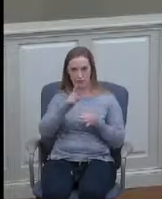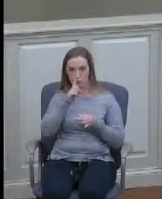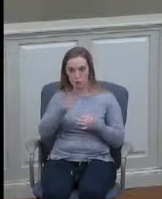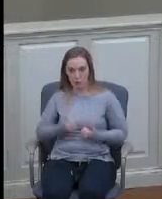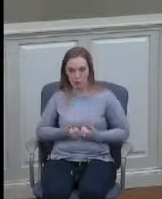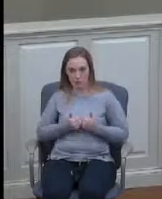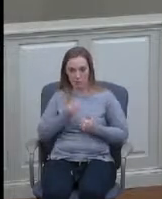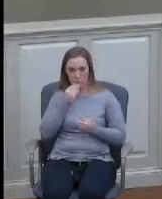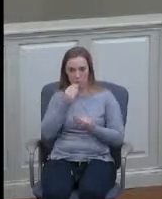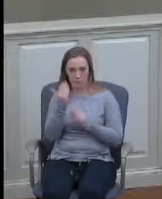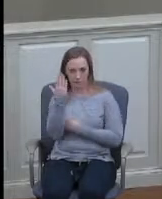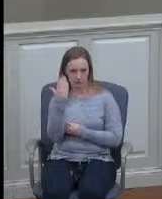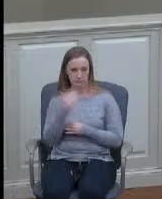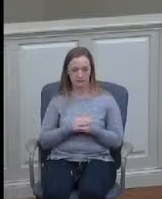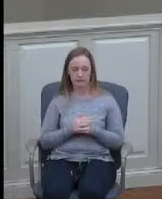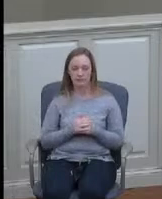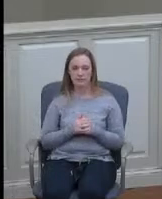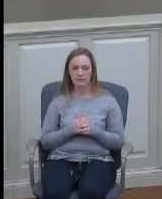can